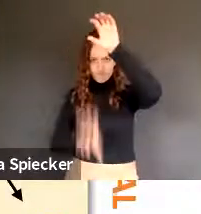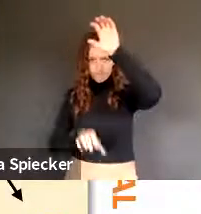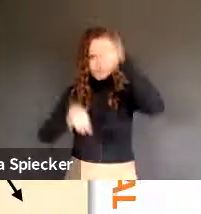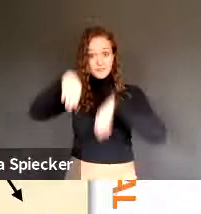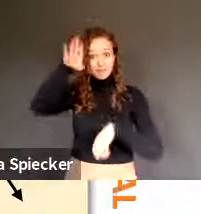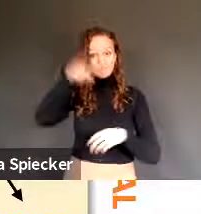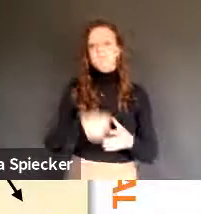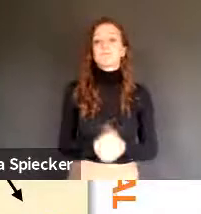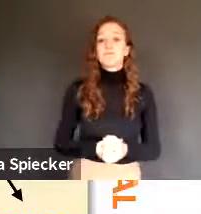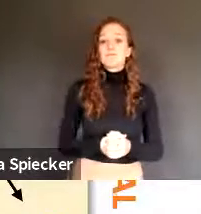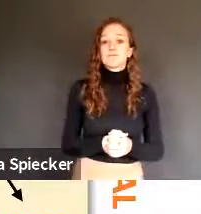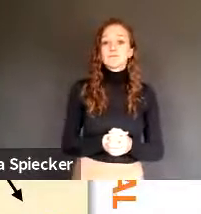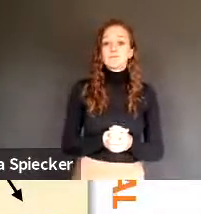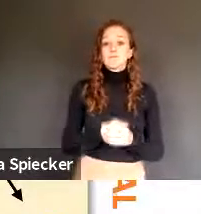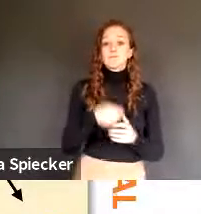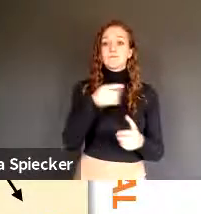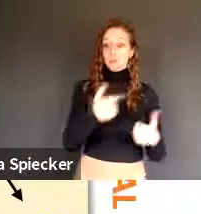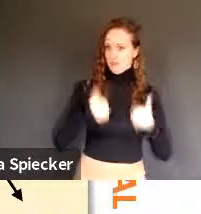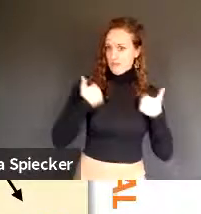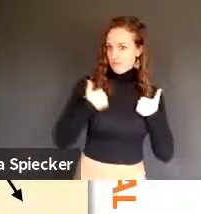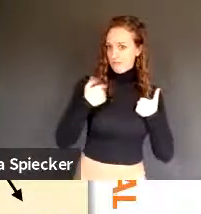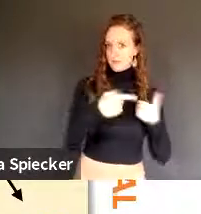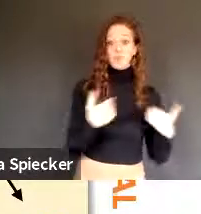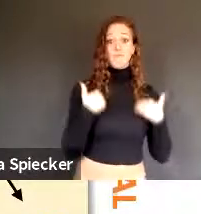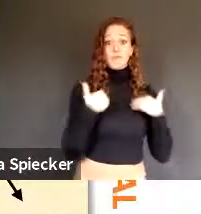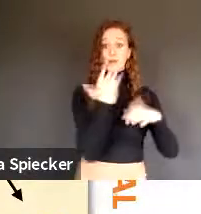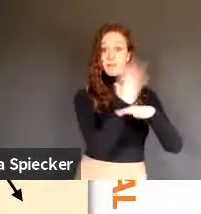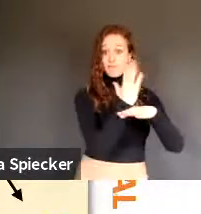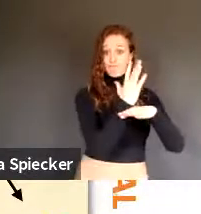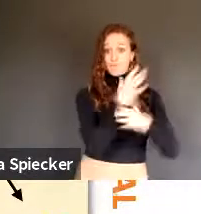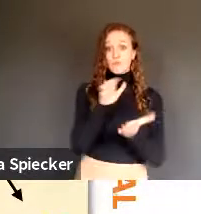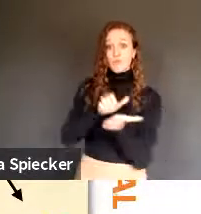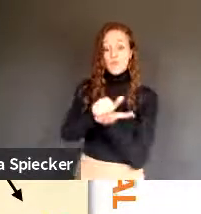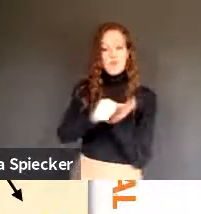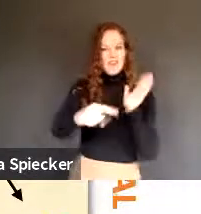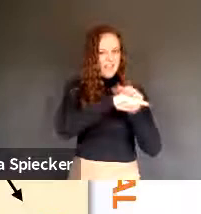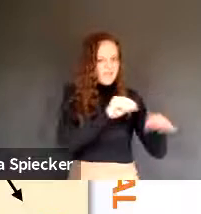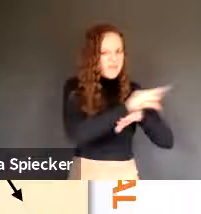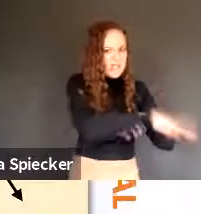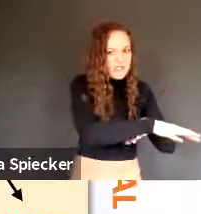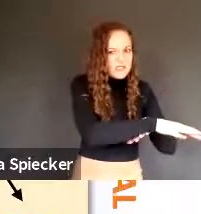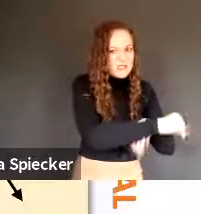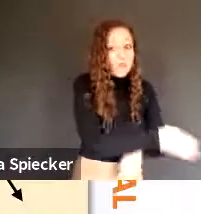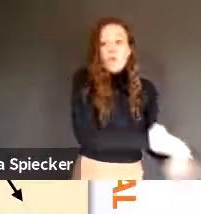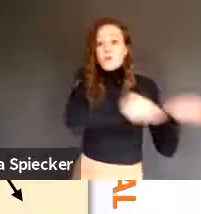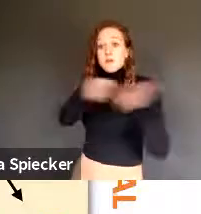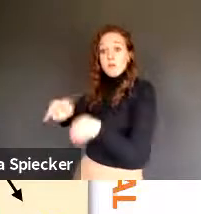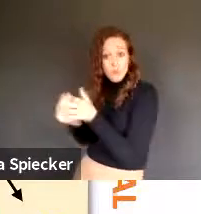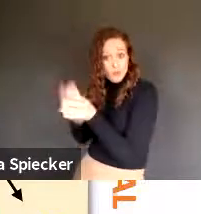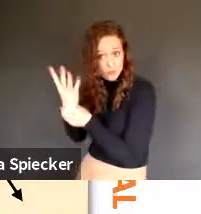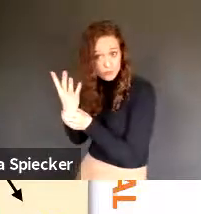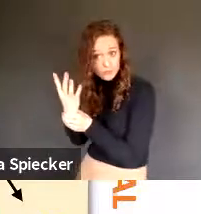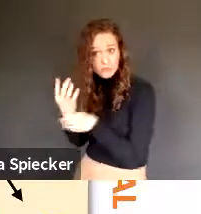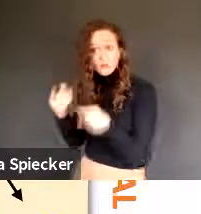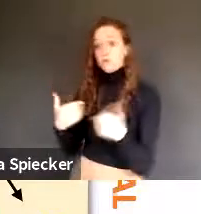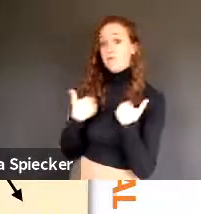So for example, looking at the first box there on the far right, at the top, herbivores negatively affected the